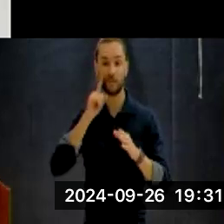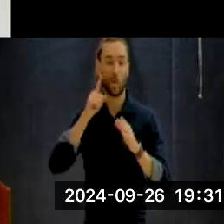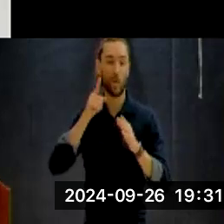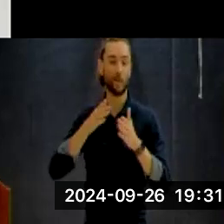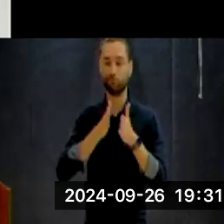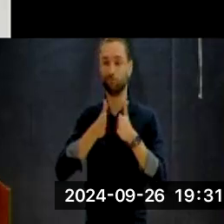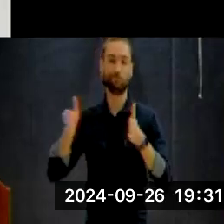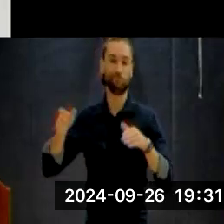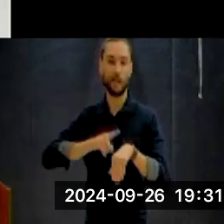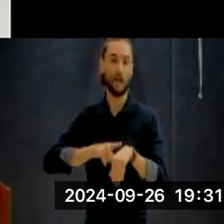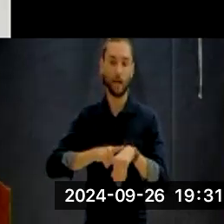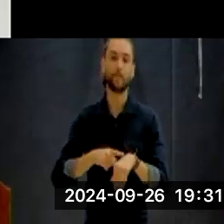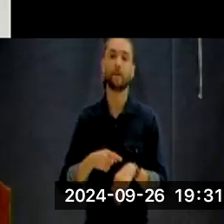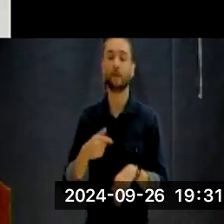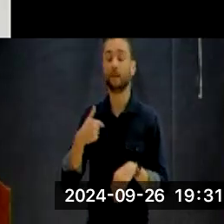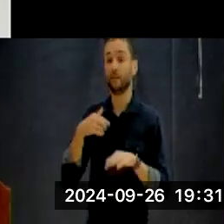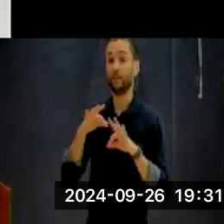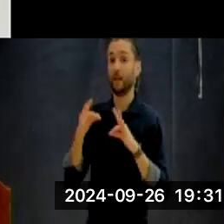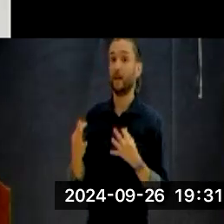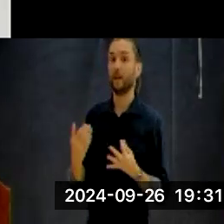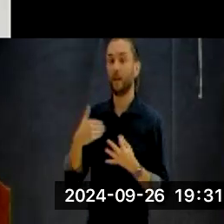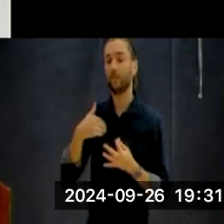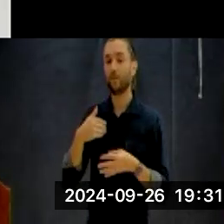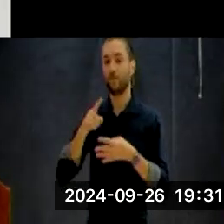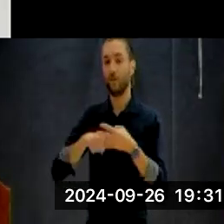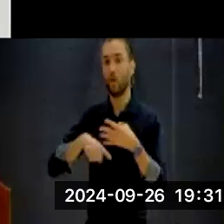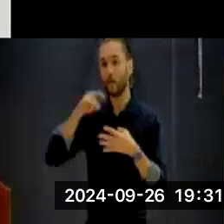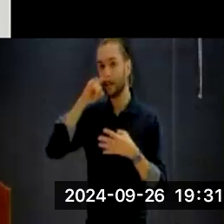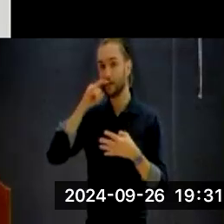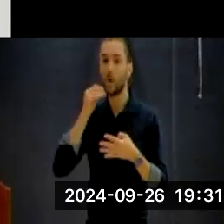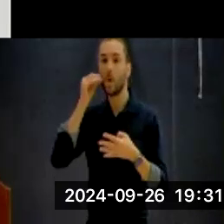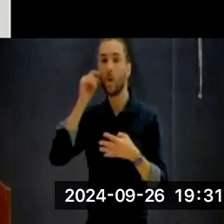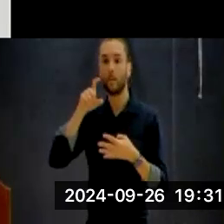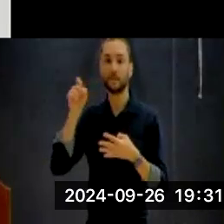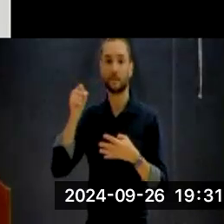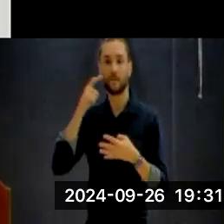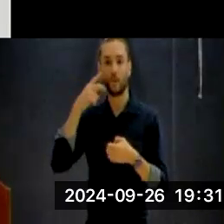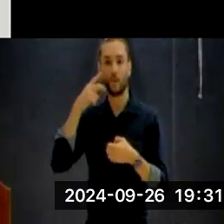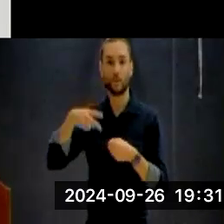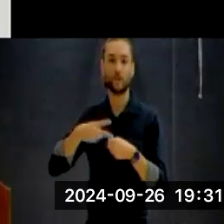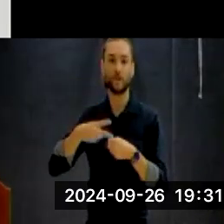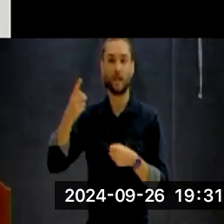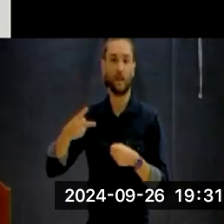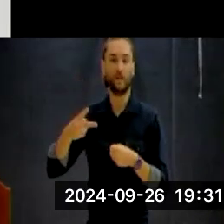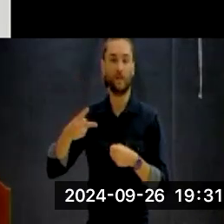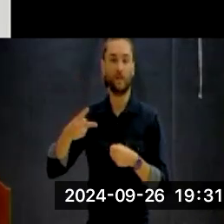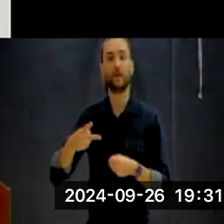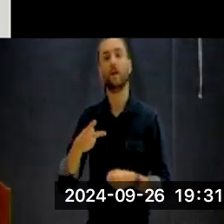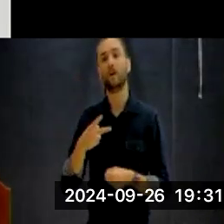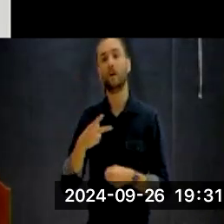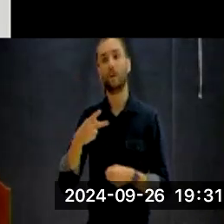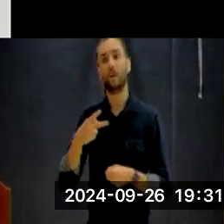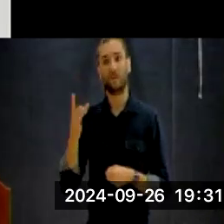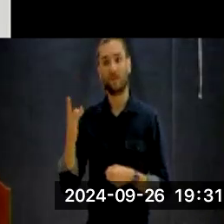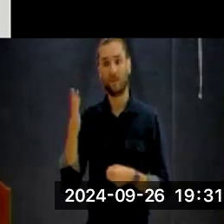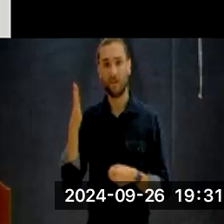family, I have 4 children, were homeless for 2.5 years. The